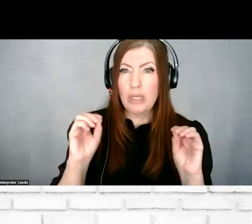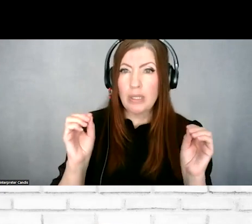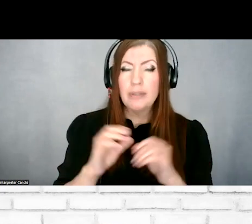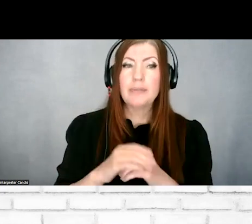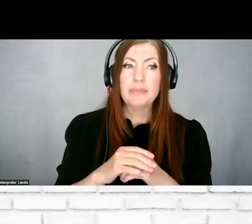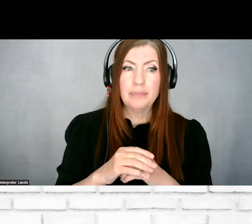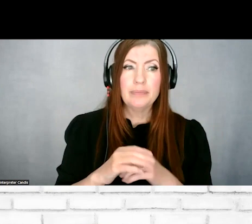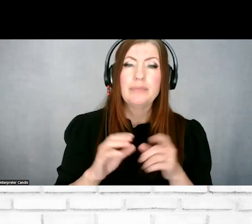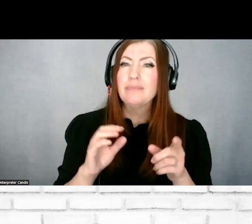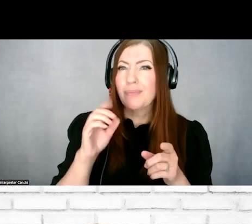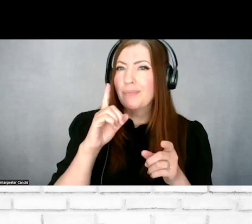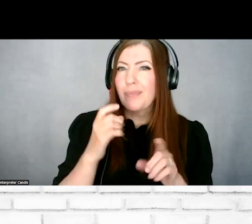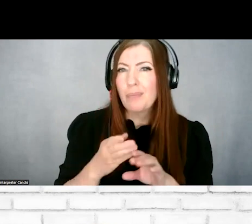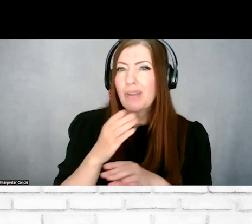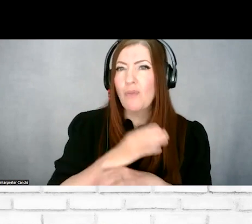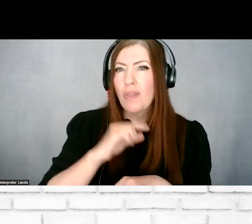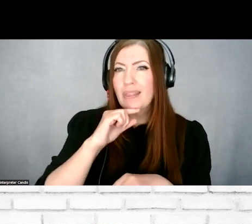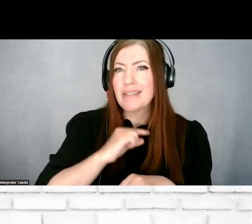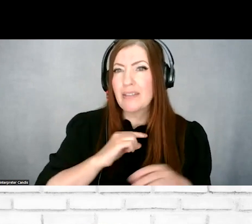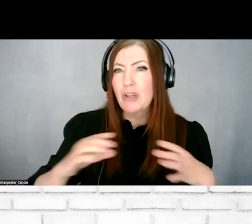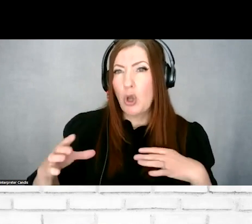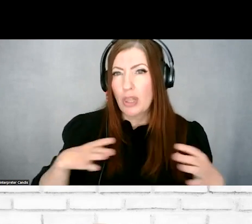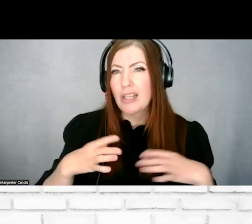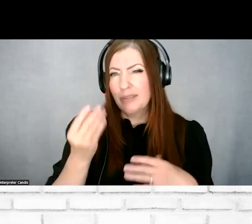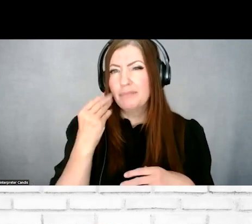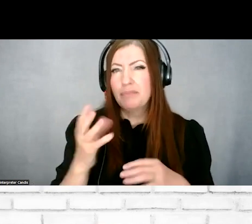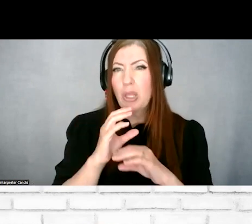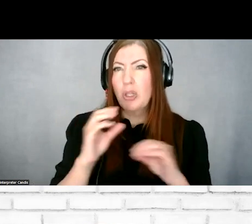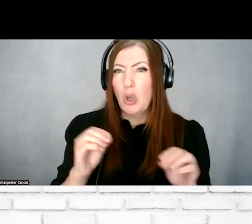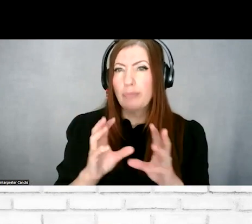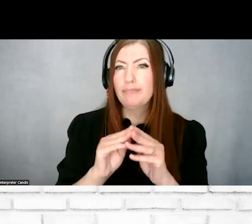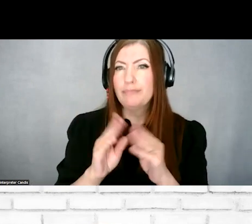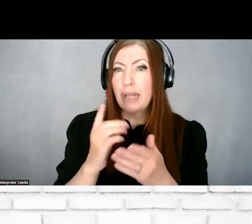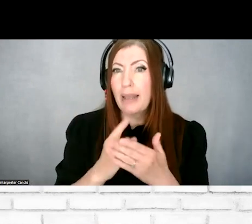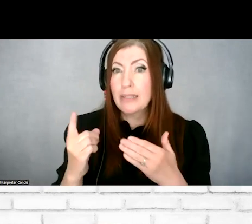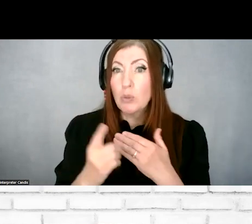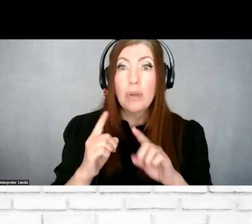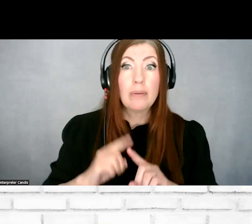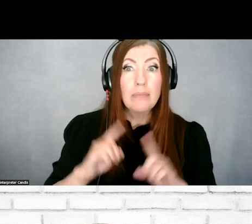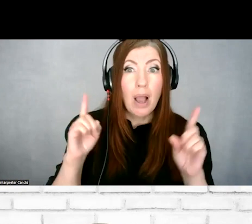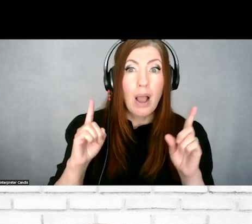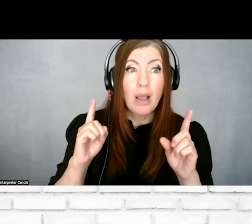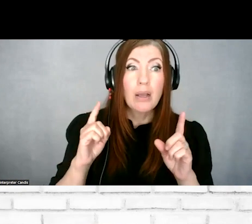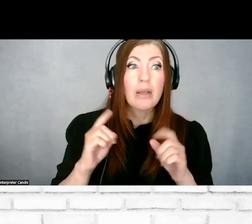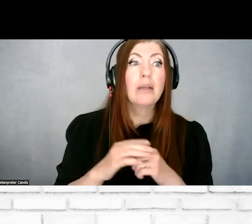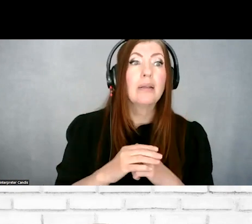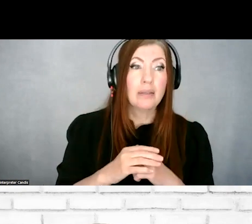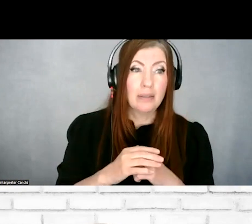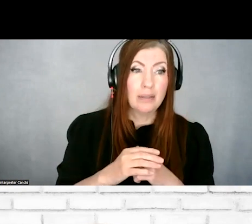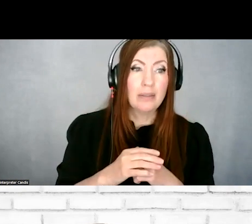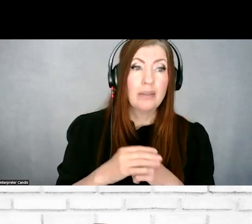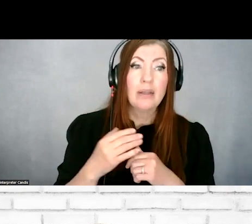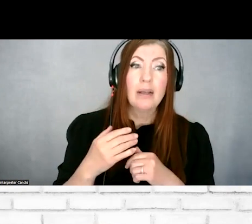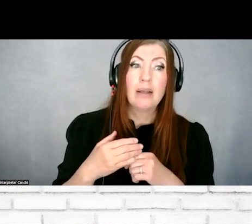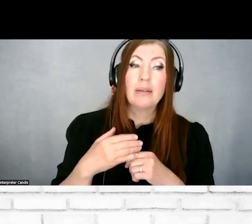preface before the Thanksgiving holiday. But next slide, following this,